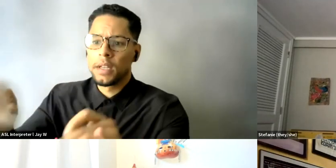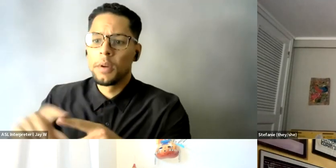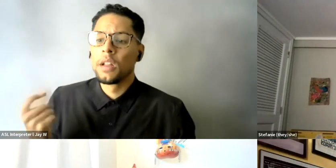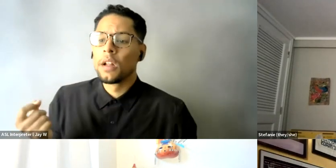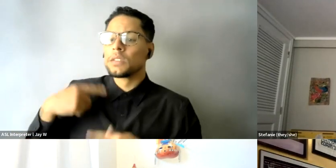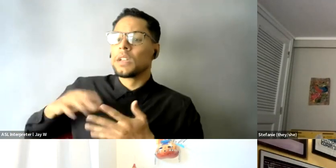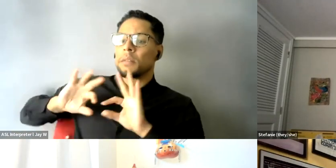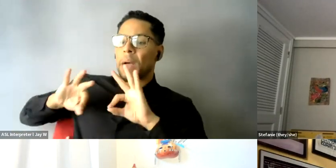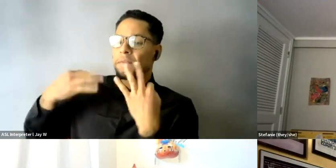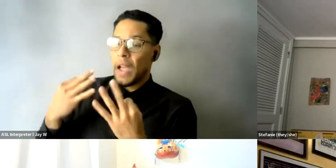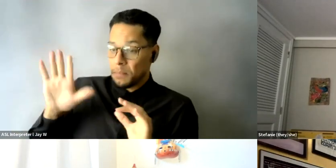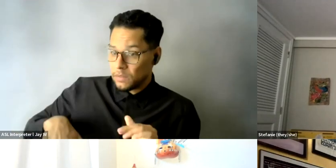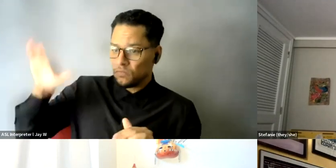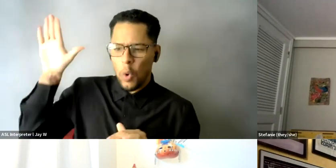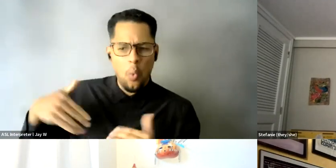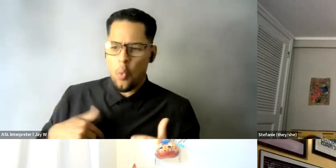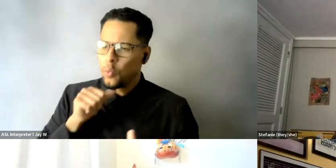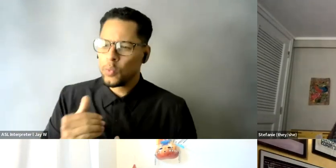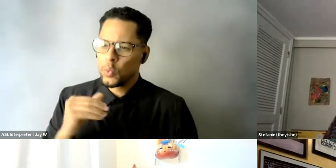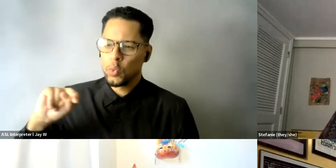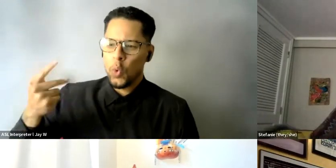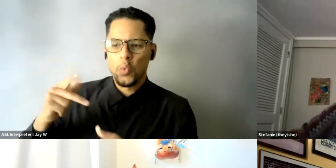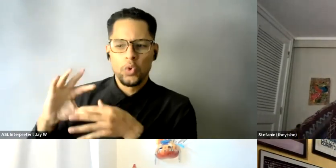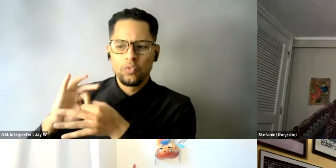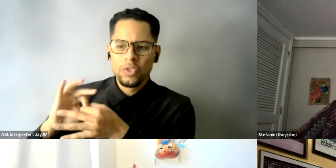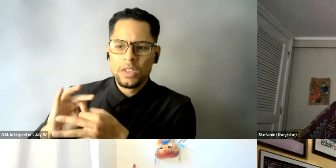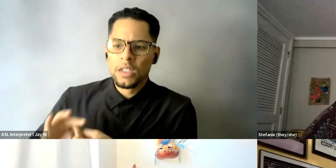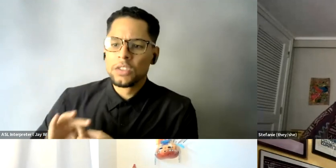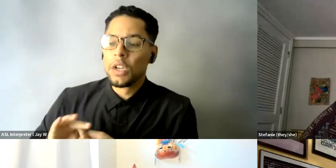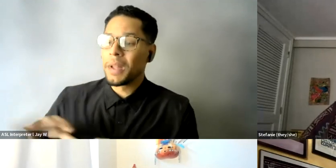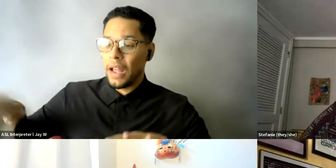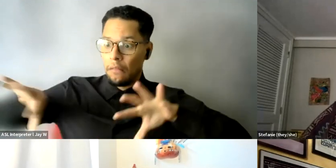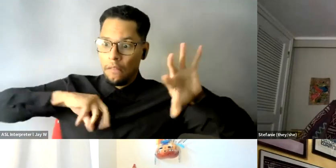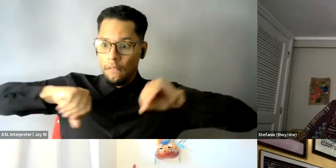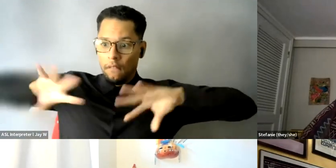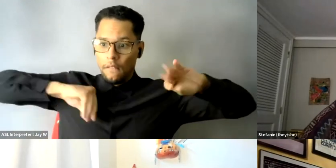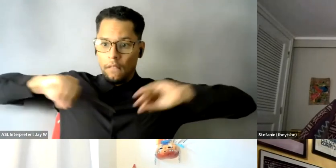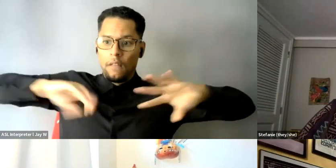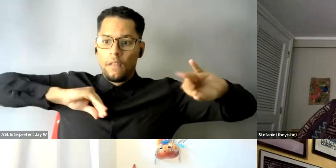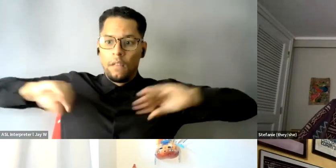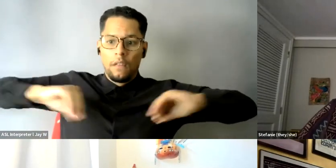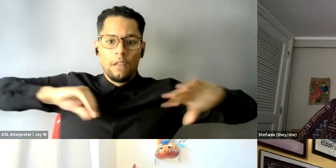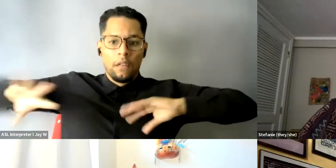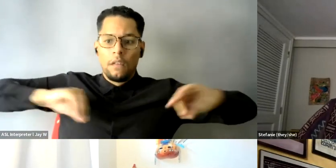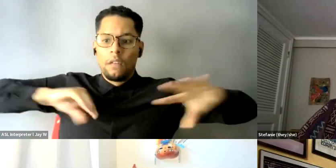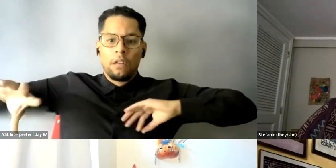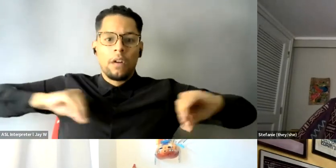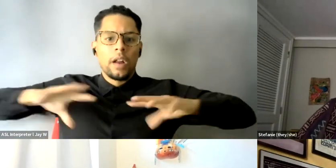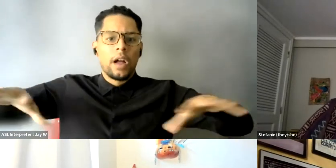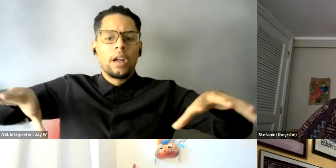very broken. And I took it all into me and became like the one who took all the pain,